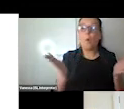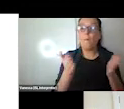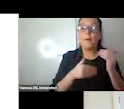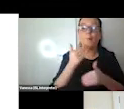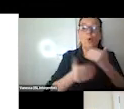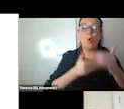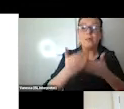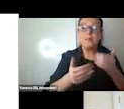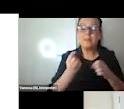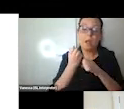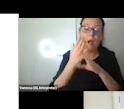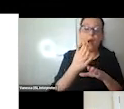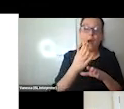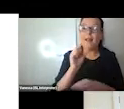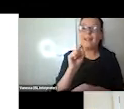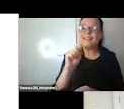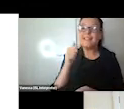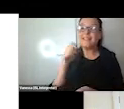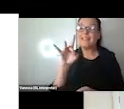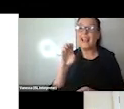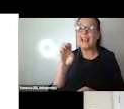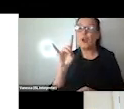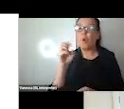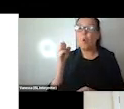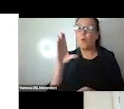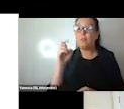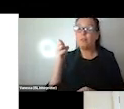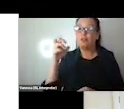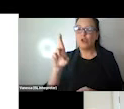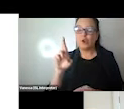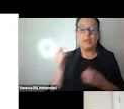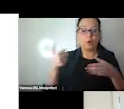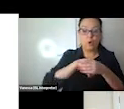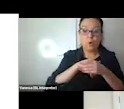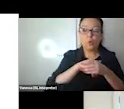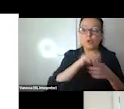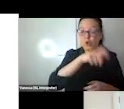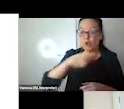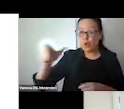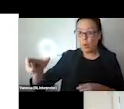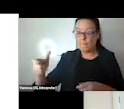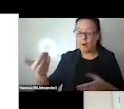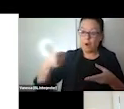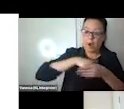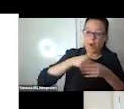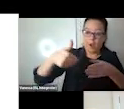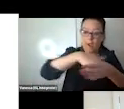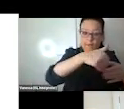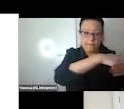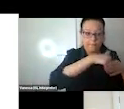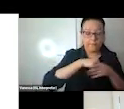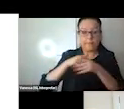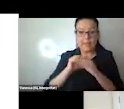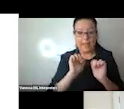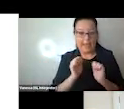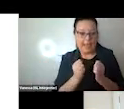stakeholders, including consumers, the opportunity to express their views, have those views